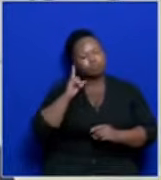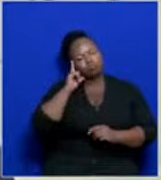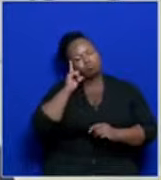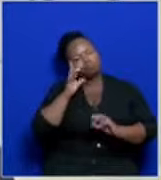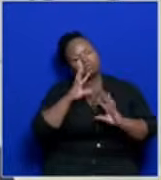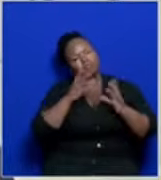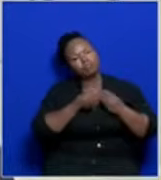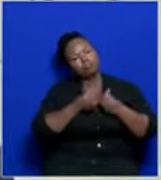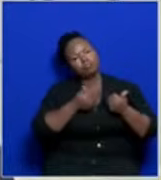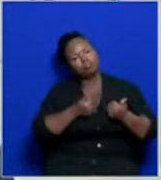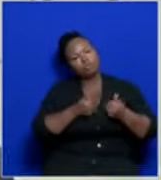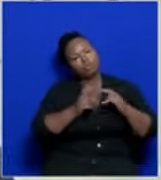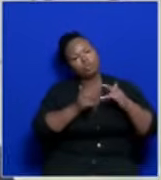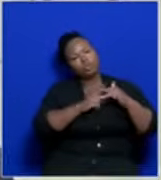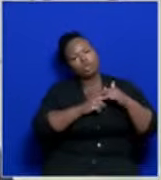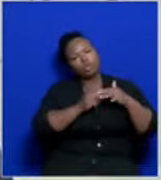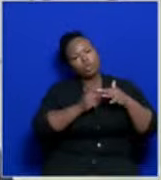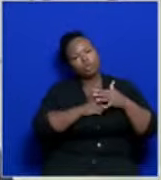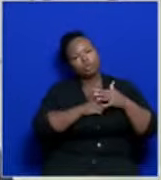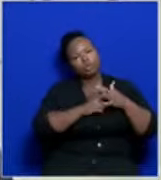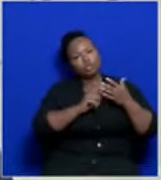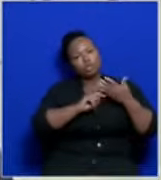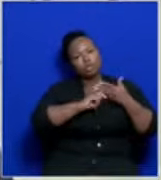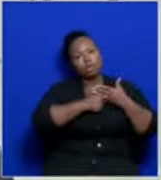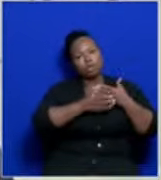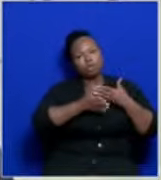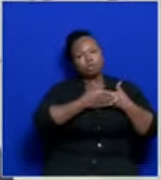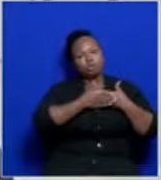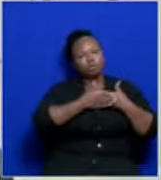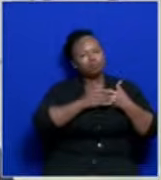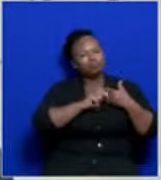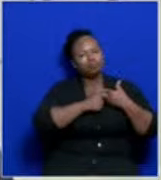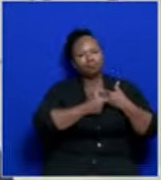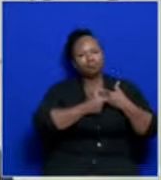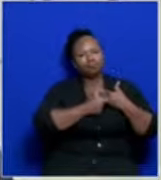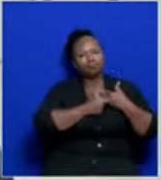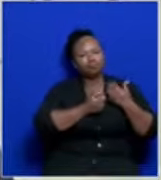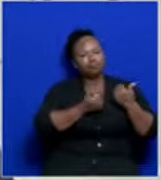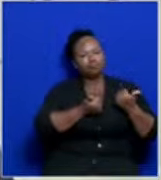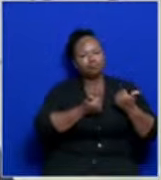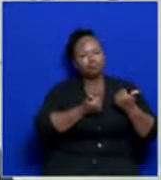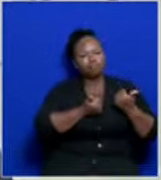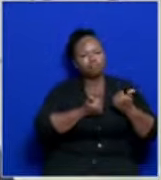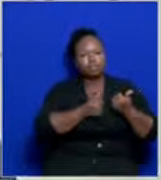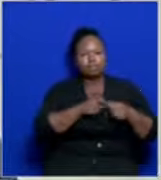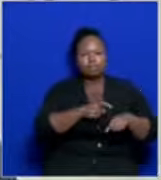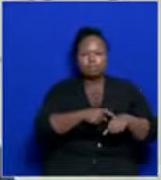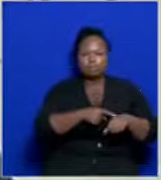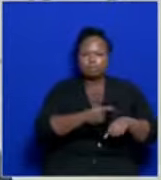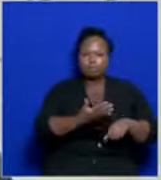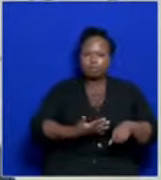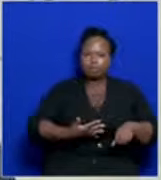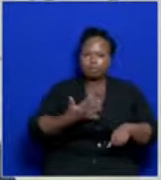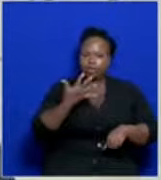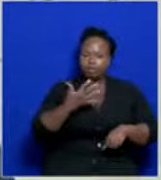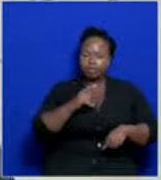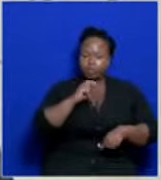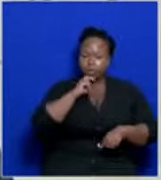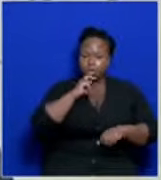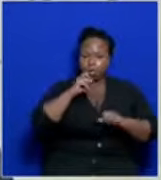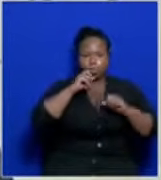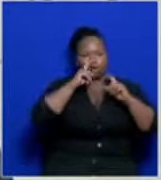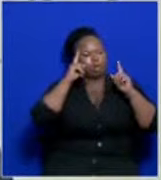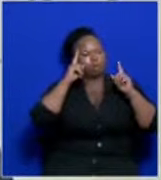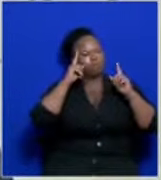were locked and closed. At about 5:30 the next morning when she woke up, she noticed that the power light